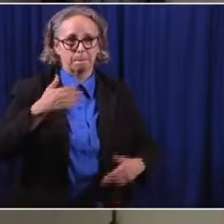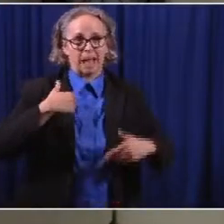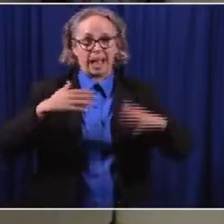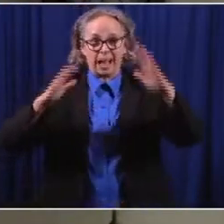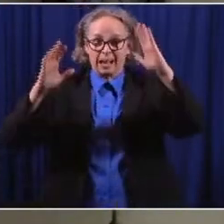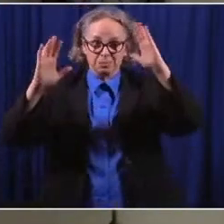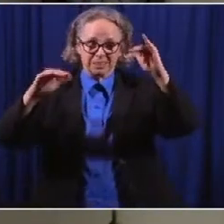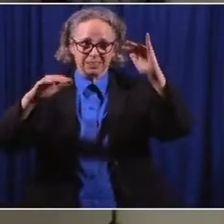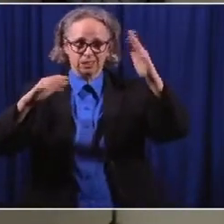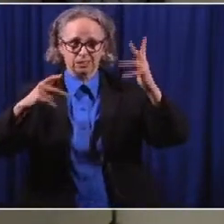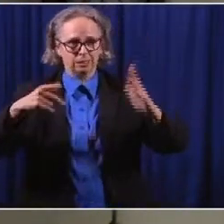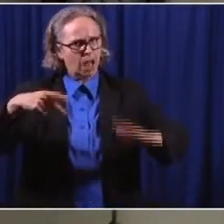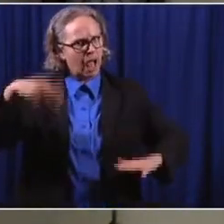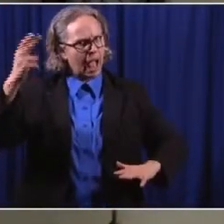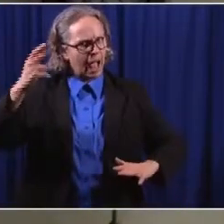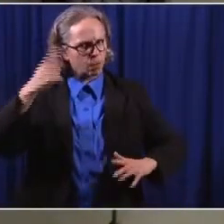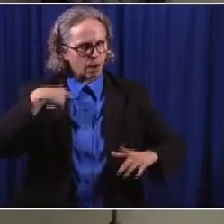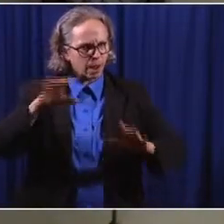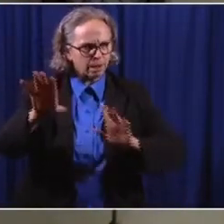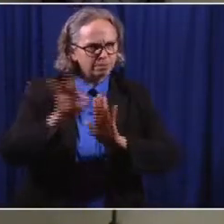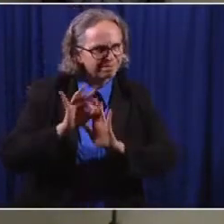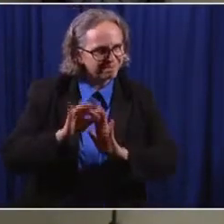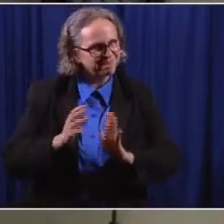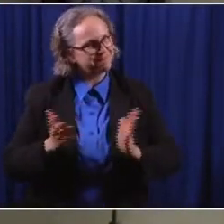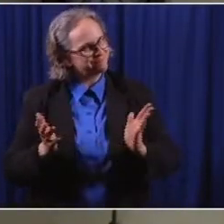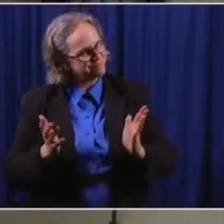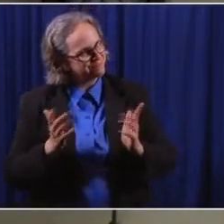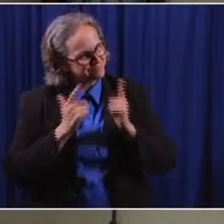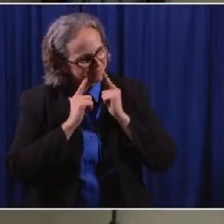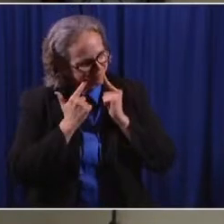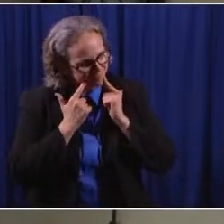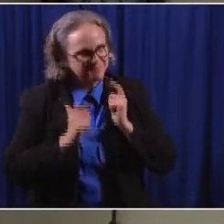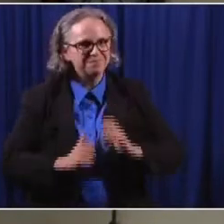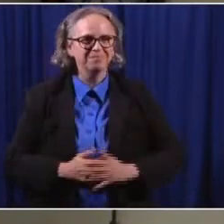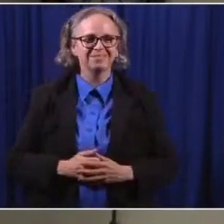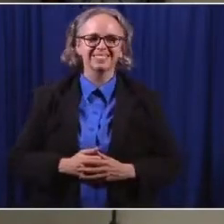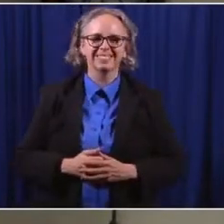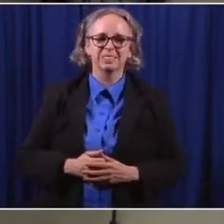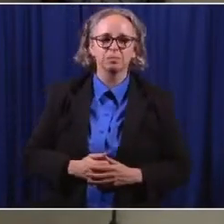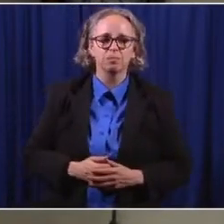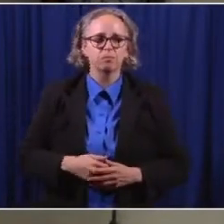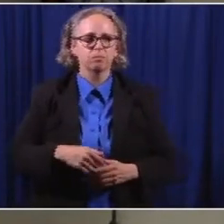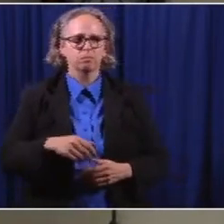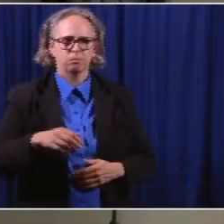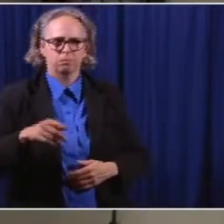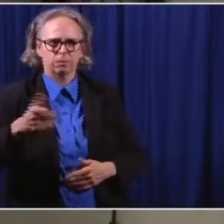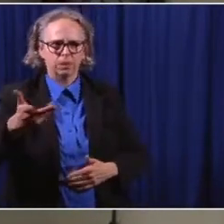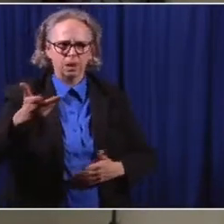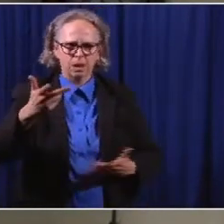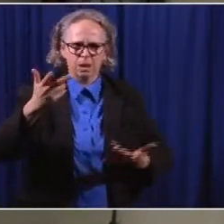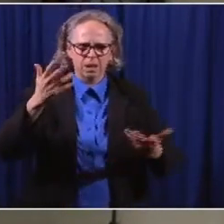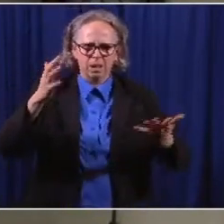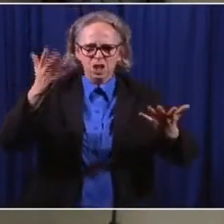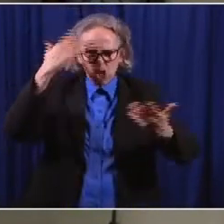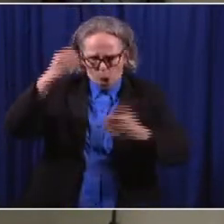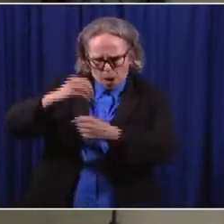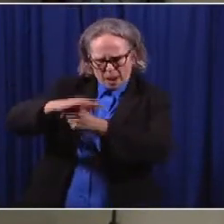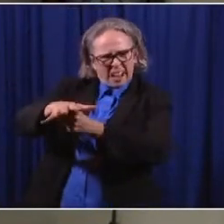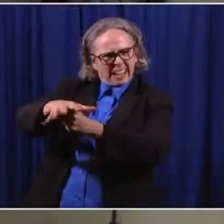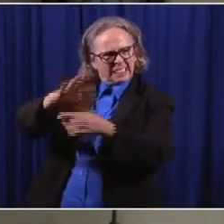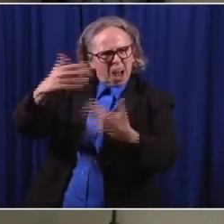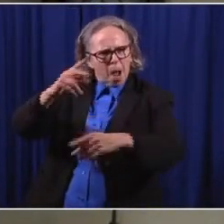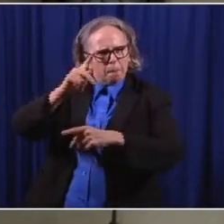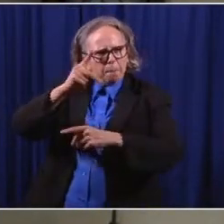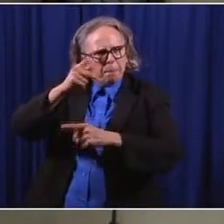hard charger, and you know, we're in the middle of a pandemic, so you know, I'd love to have her in here right away,